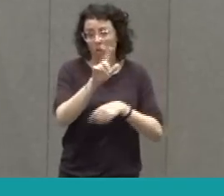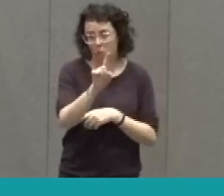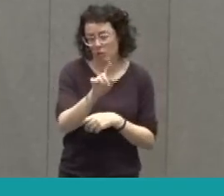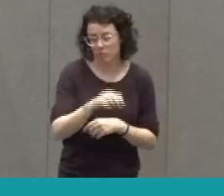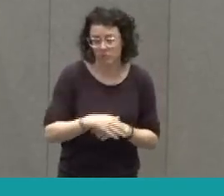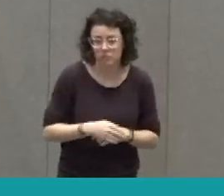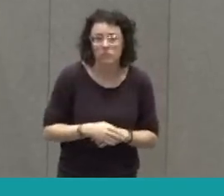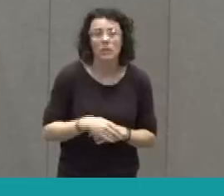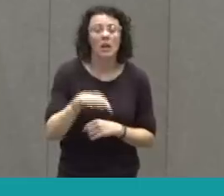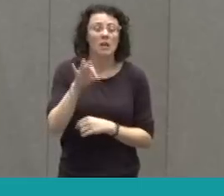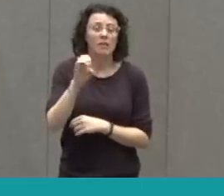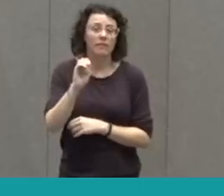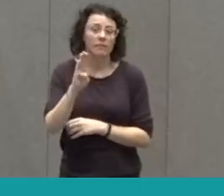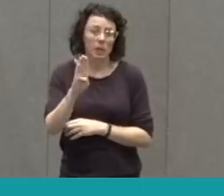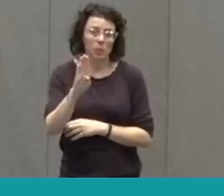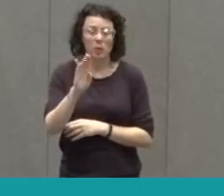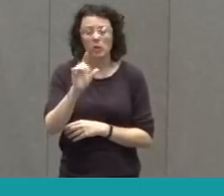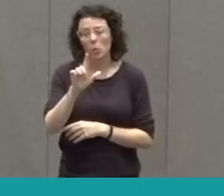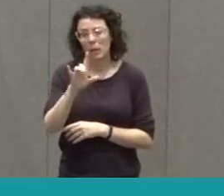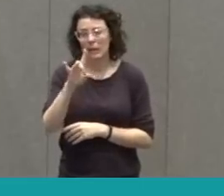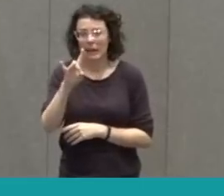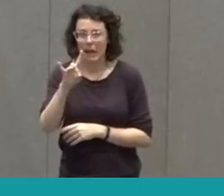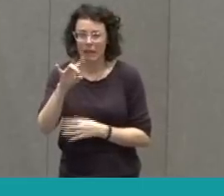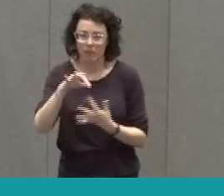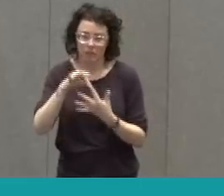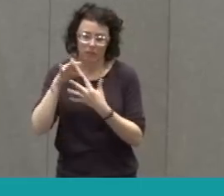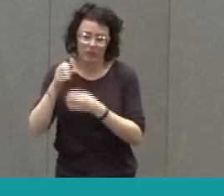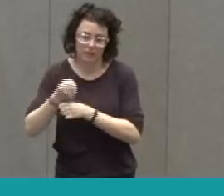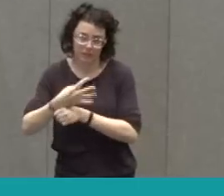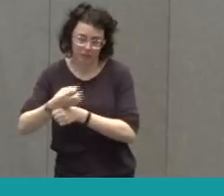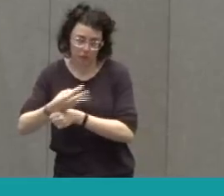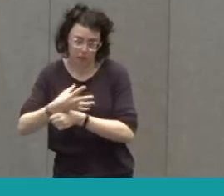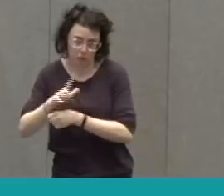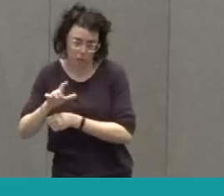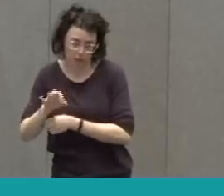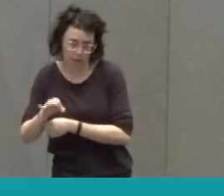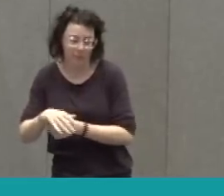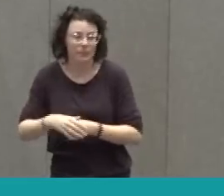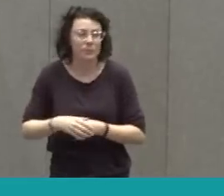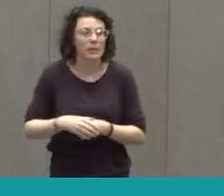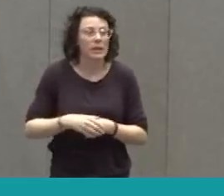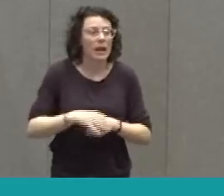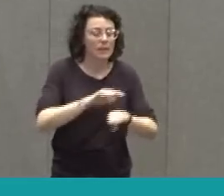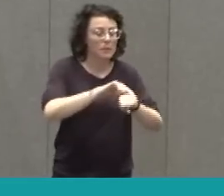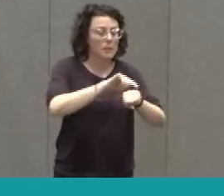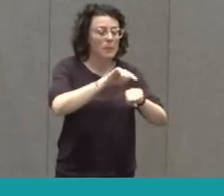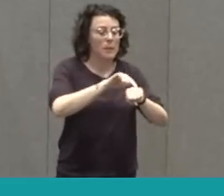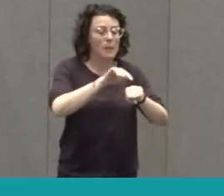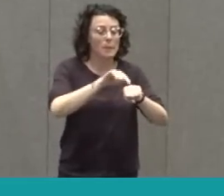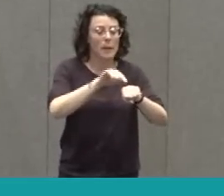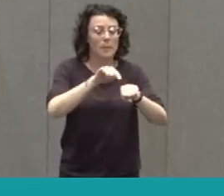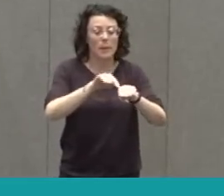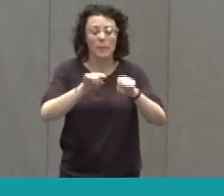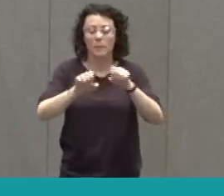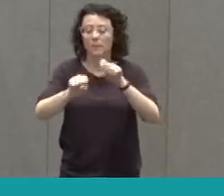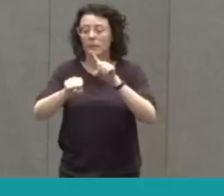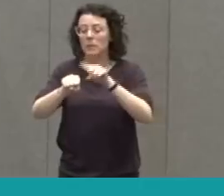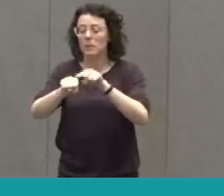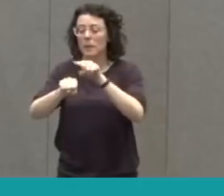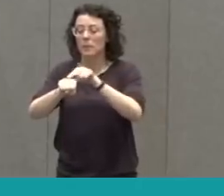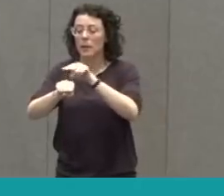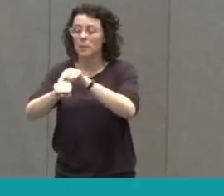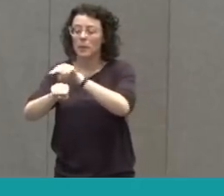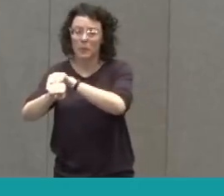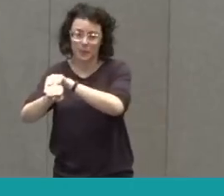year, and then March would be 31, and so on and so forth. And then you move on to the next hand. So July and August